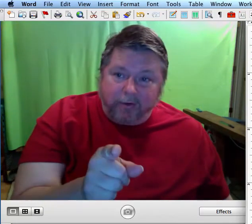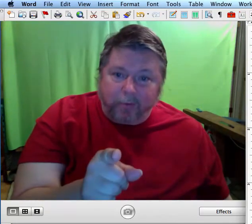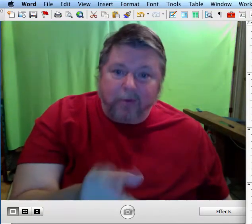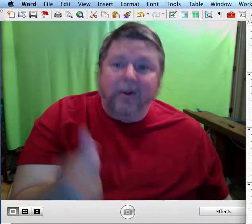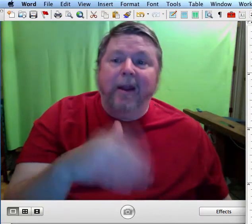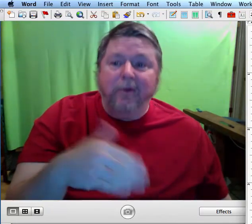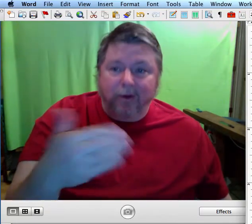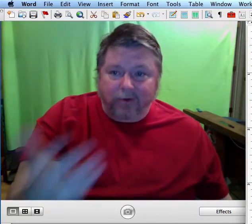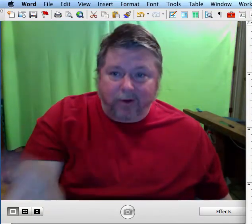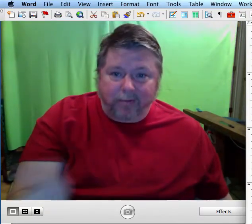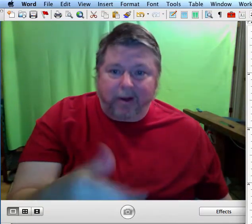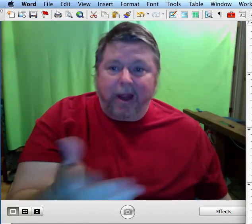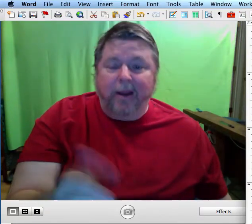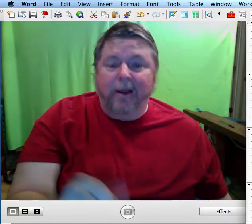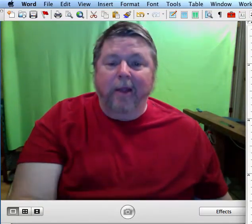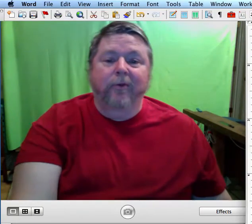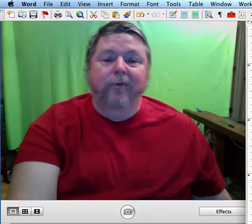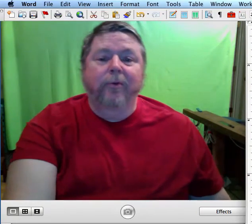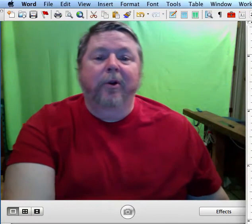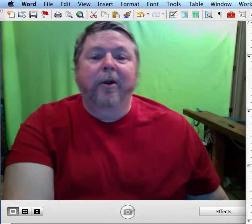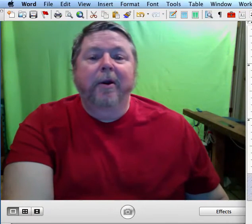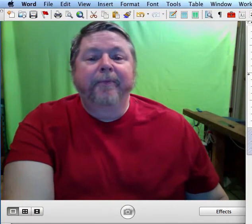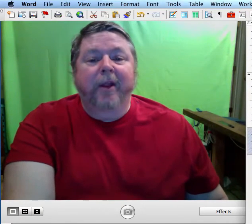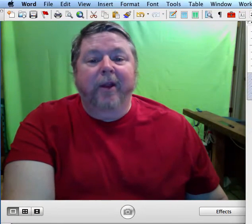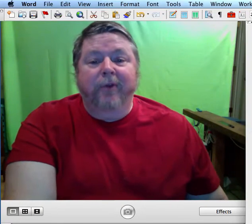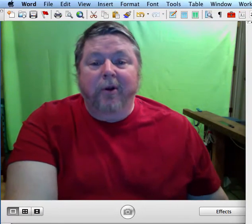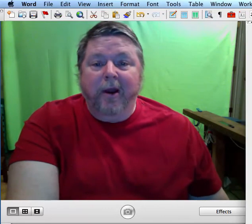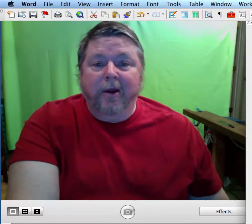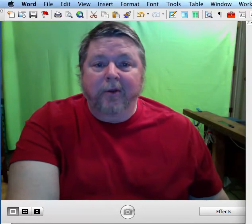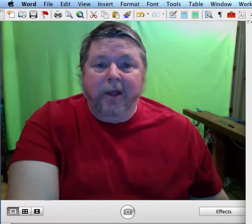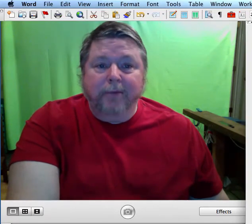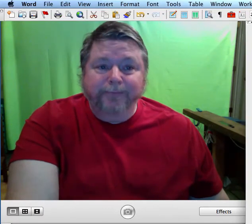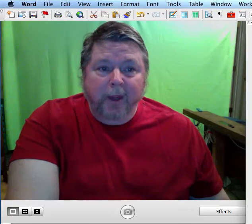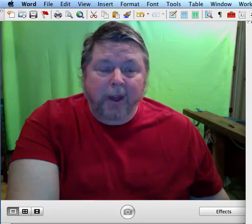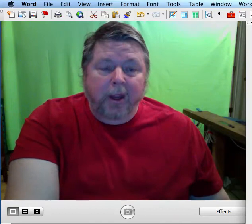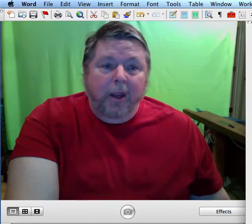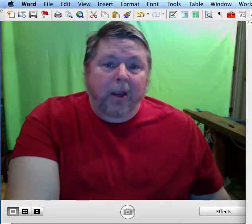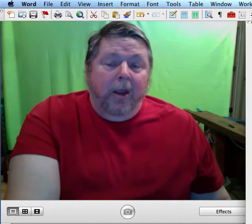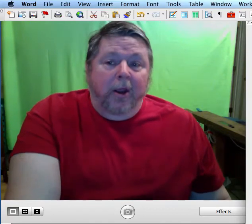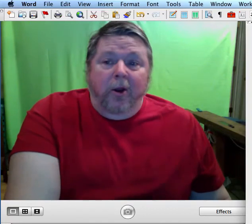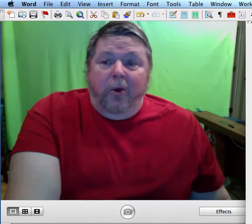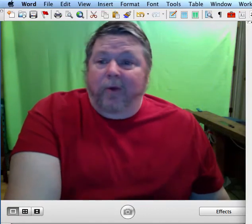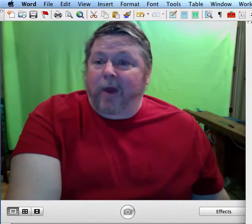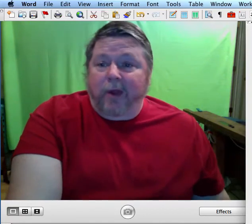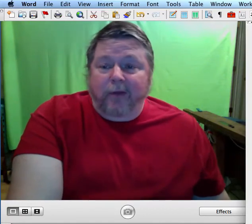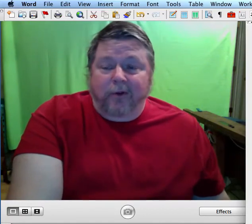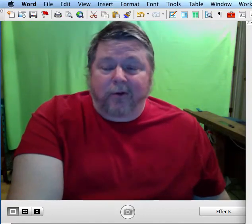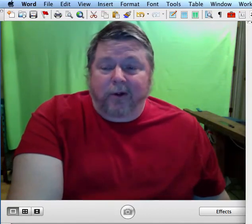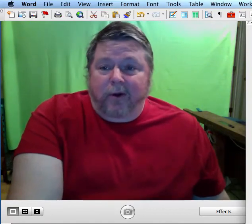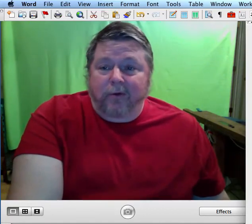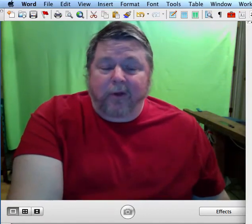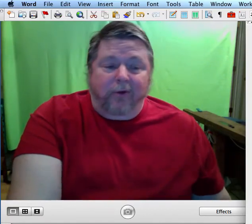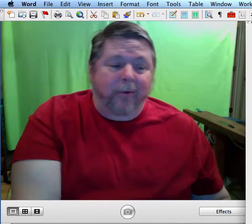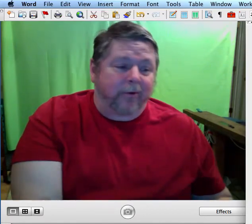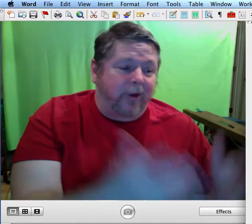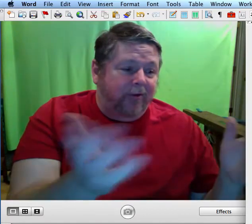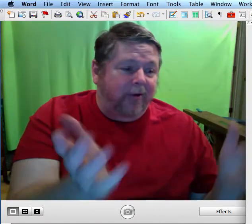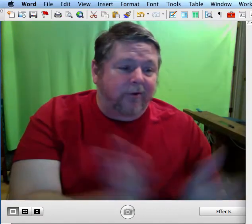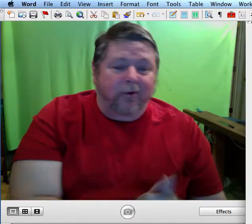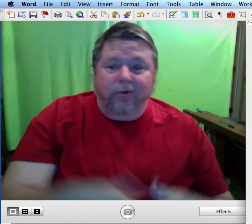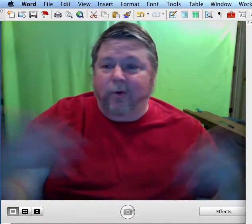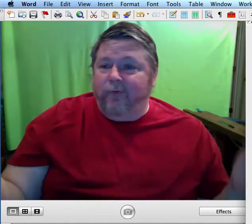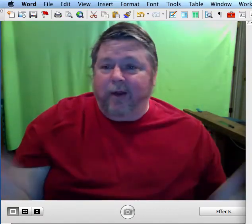meet interpreters. And then you can talk about, hey, can I observe your work? And if you don't know how to do that, we've got all kinds of degrees here. You've got criminal